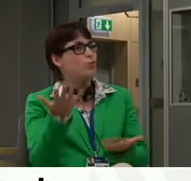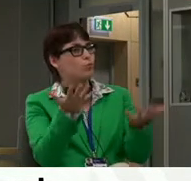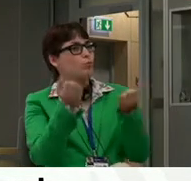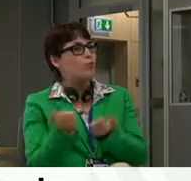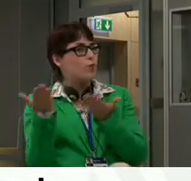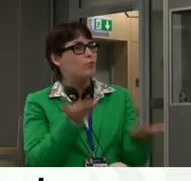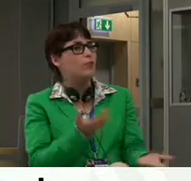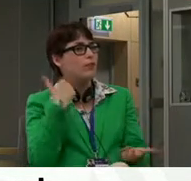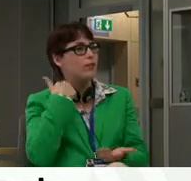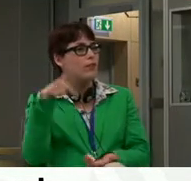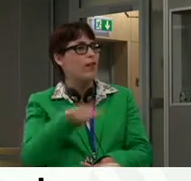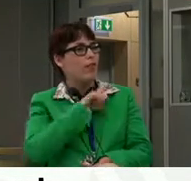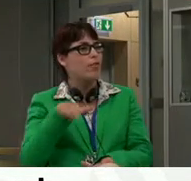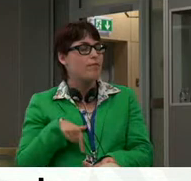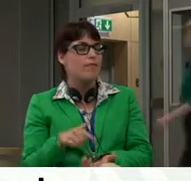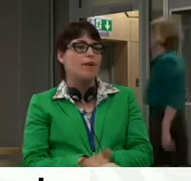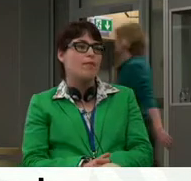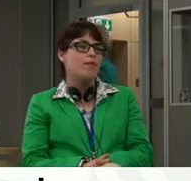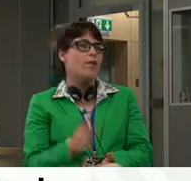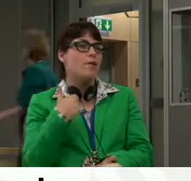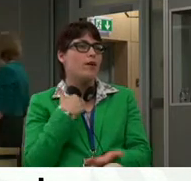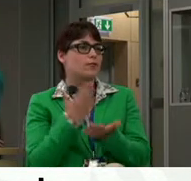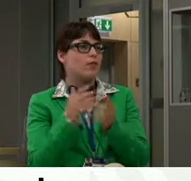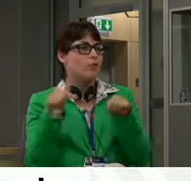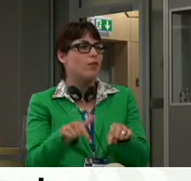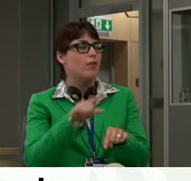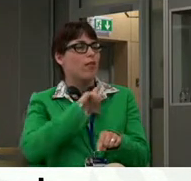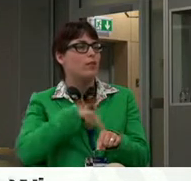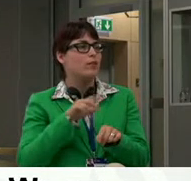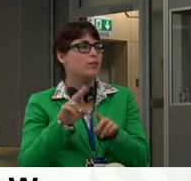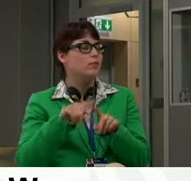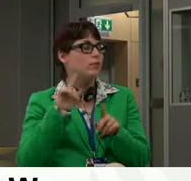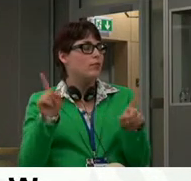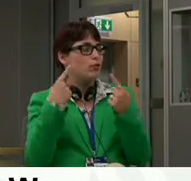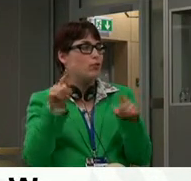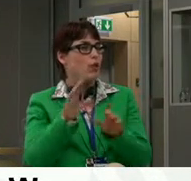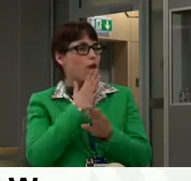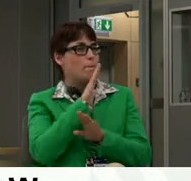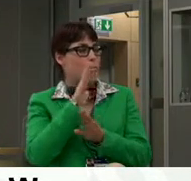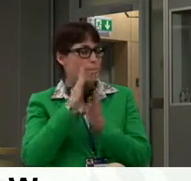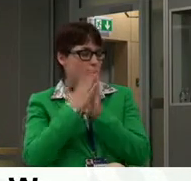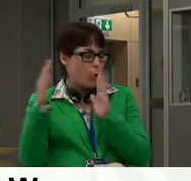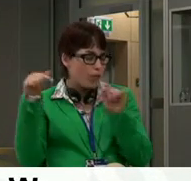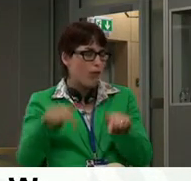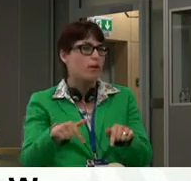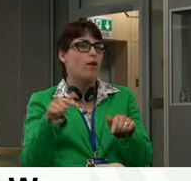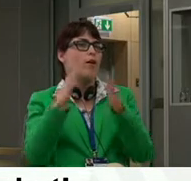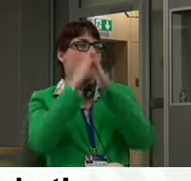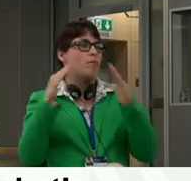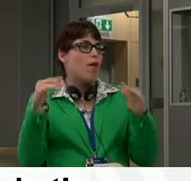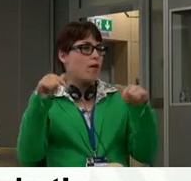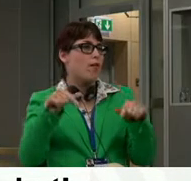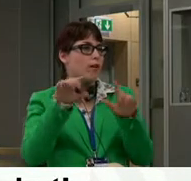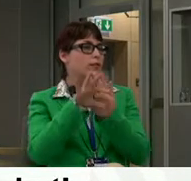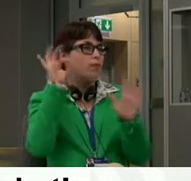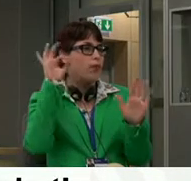We are really happy to welcome you all in Riga, Latvia. We are in the building of the Latvian National